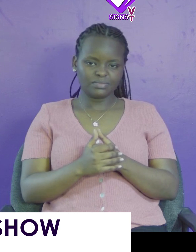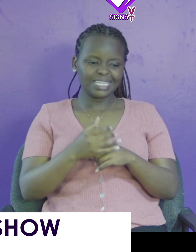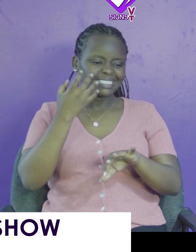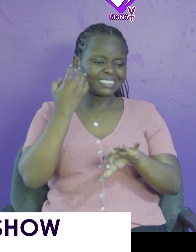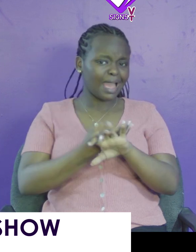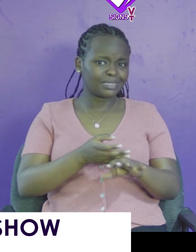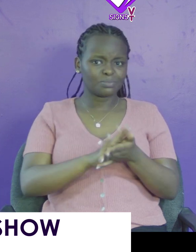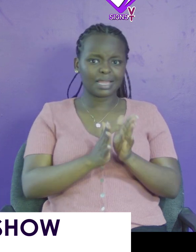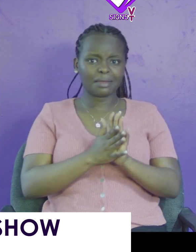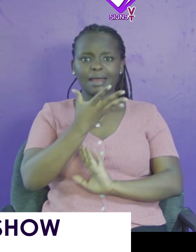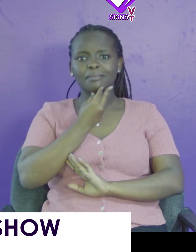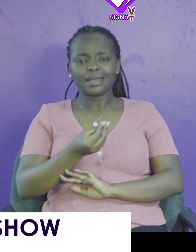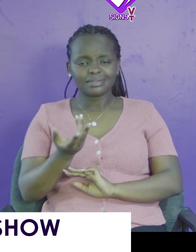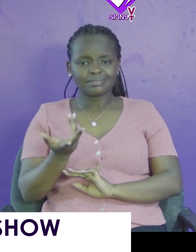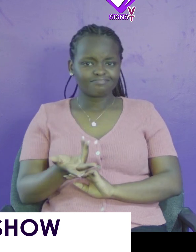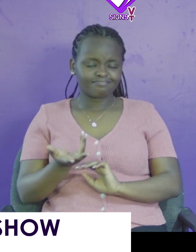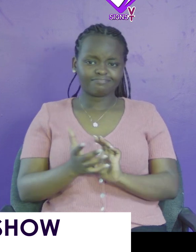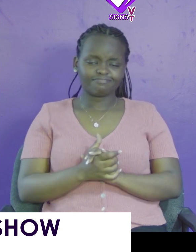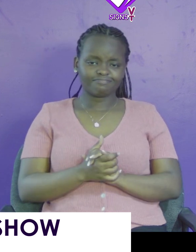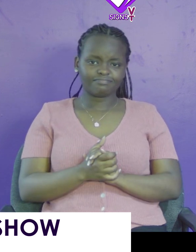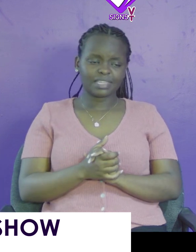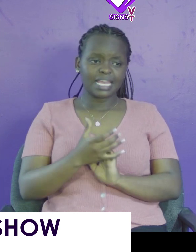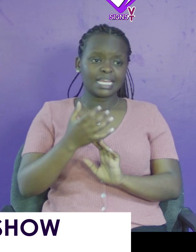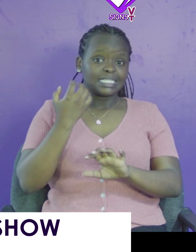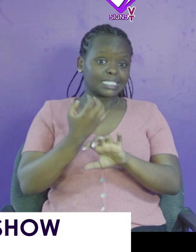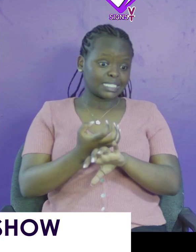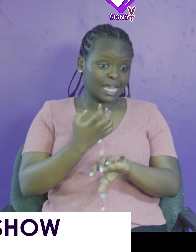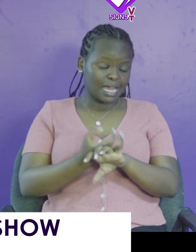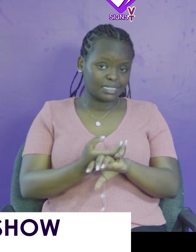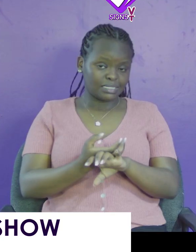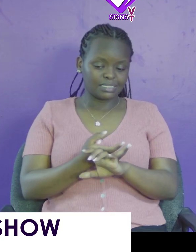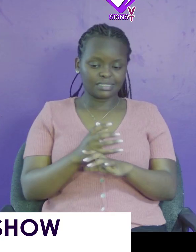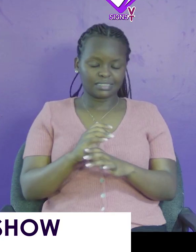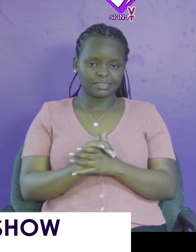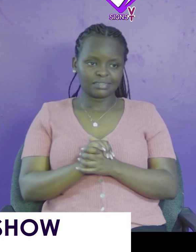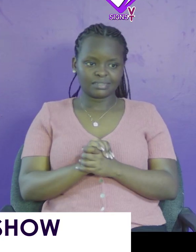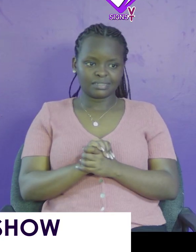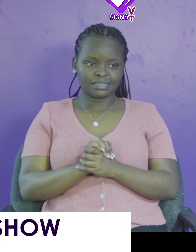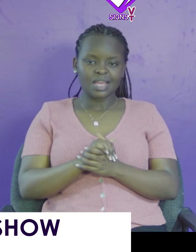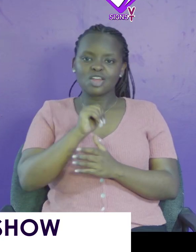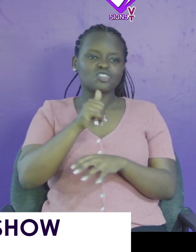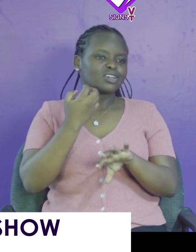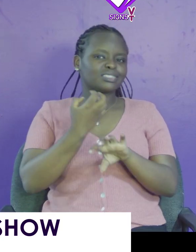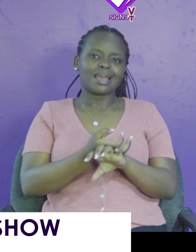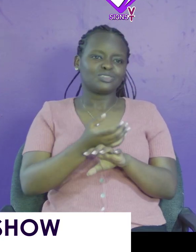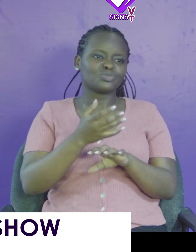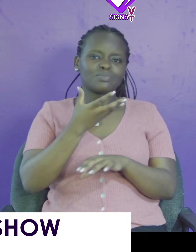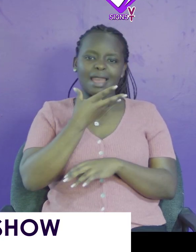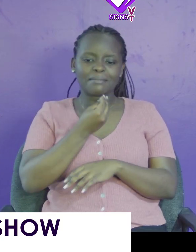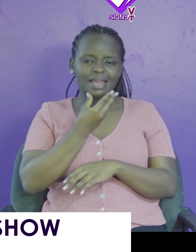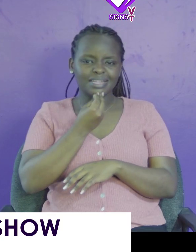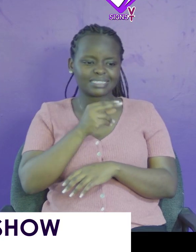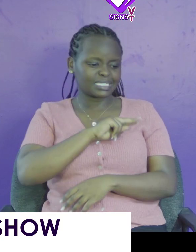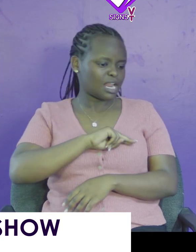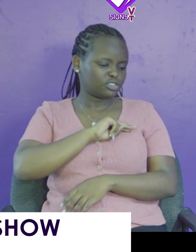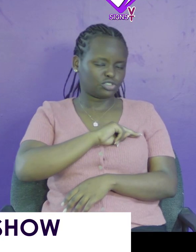man. No, it is hard to be a man Or is because it of natural to be a man? It is not hard to be a man. It is natural to be a man.